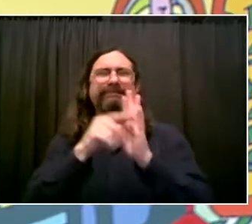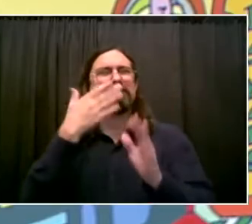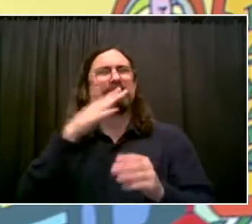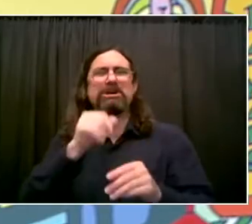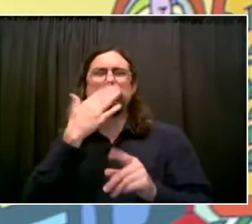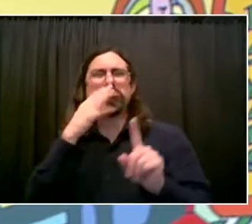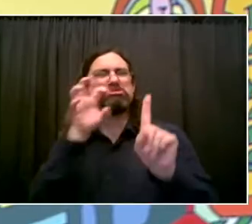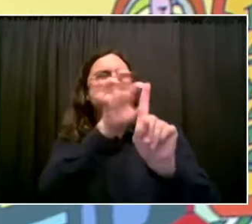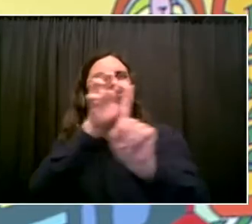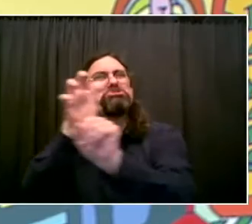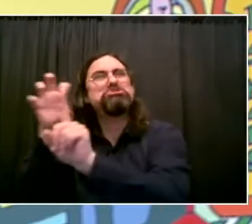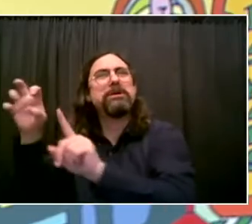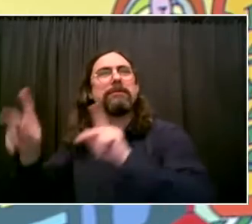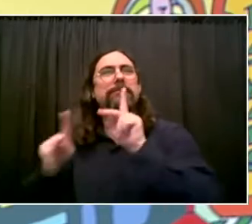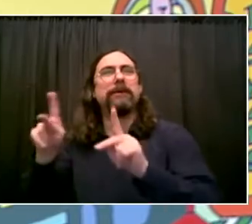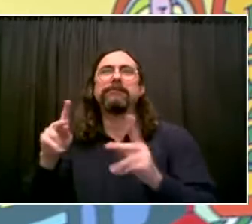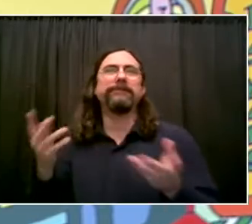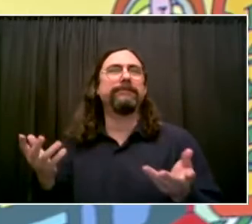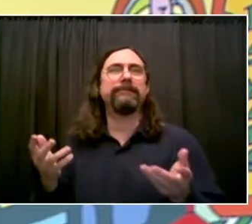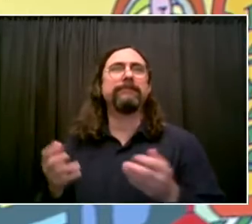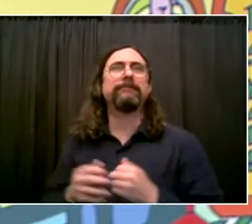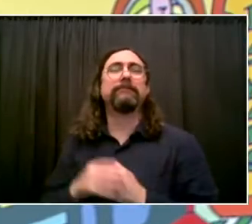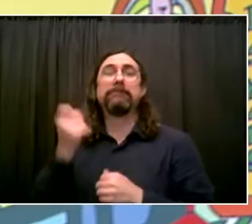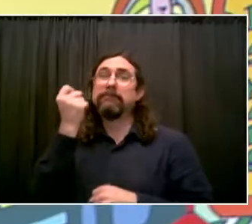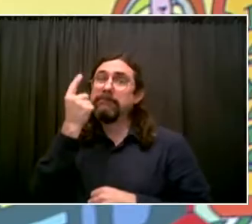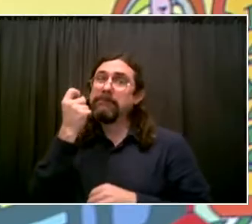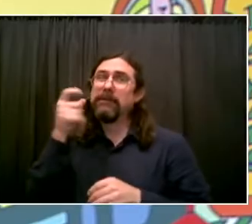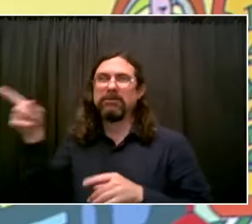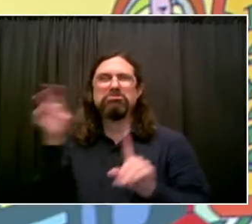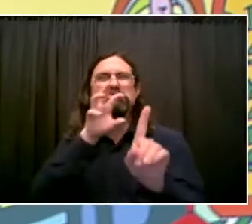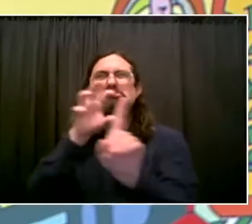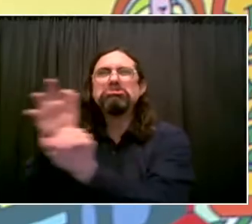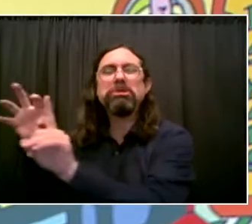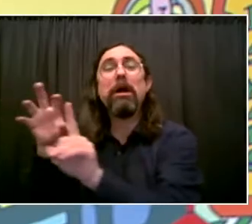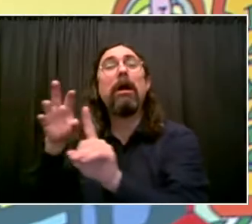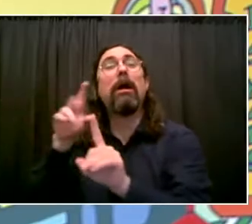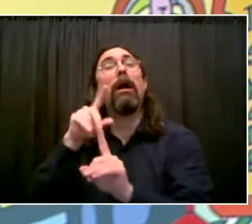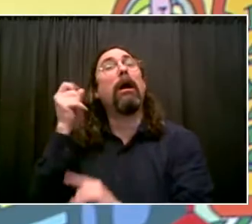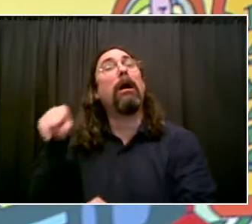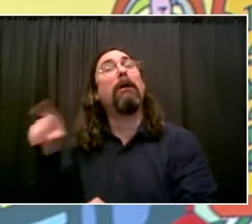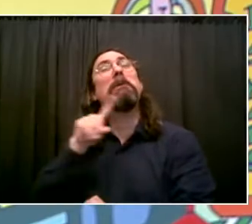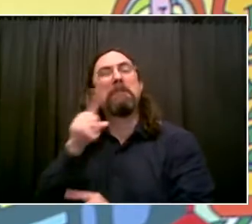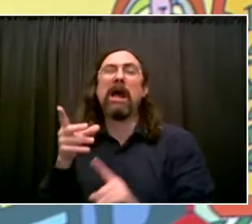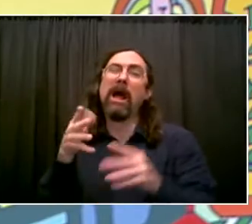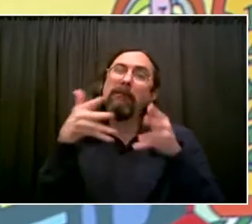should run for mayor because that was a much more informed, thoughtful statement than a lot of what I heard last night.